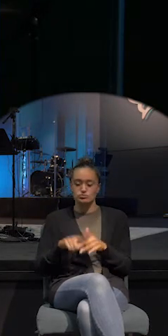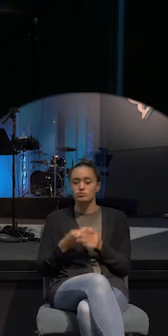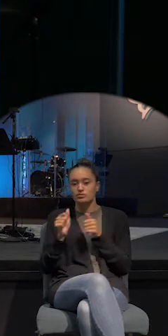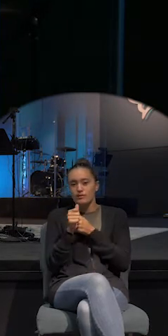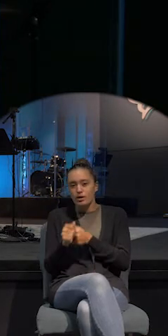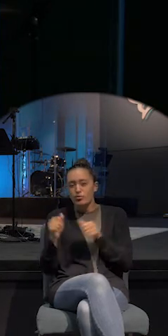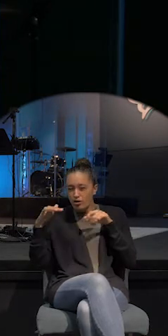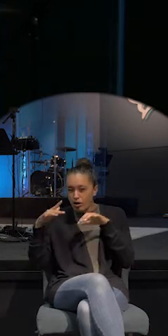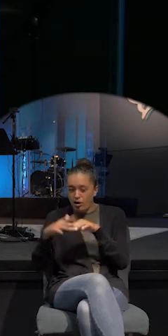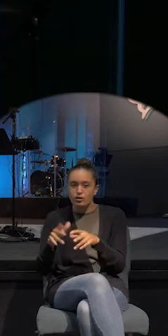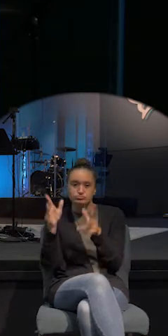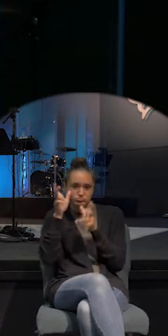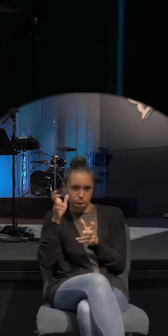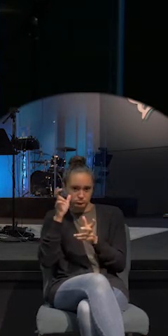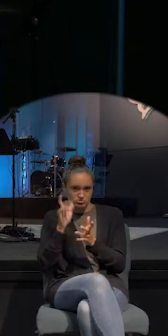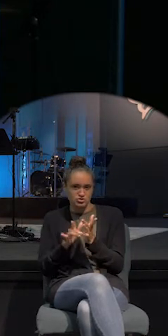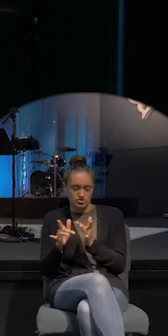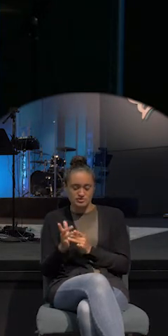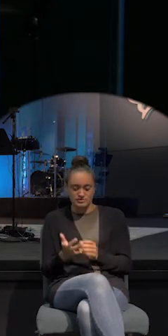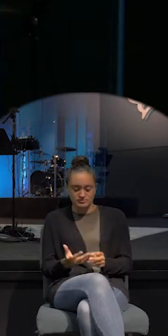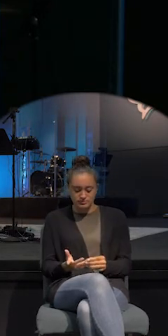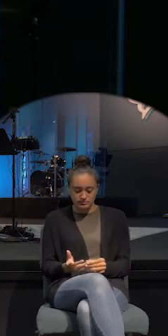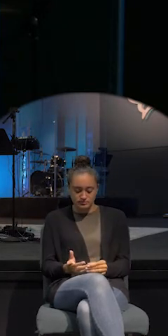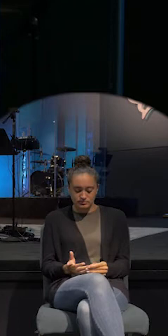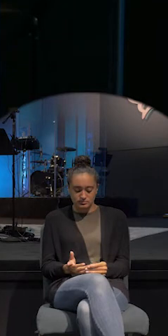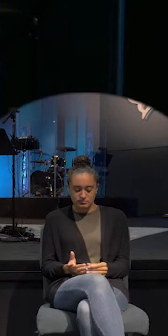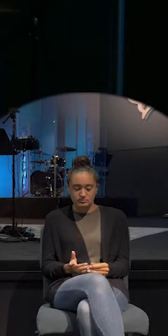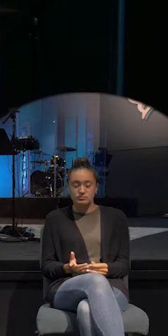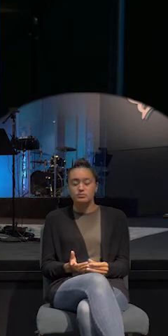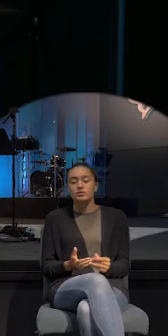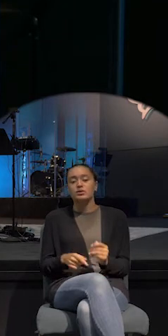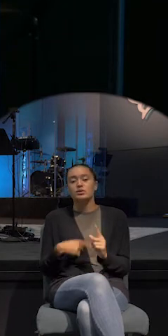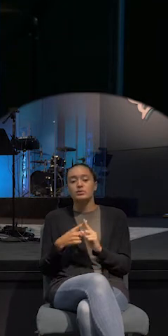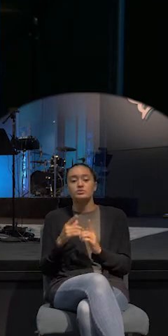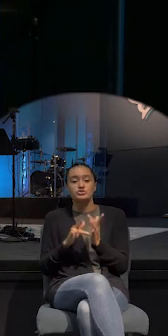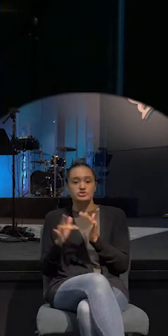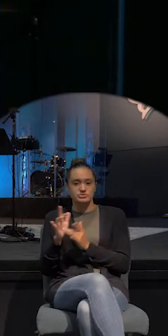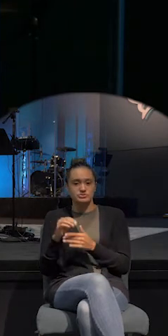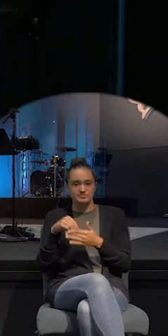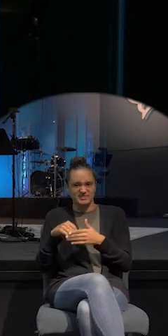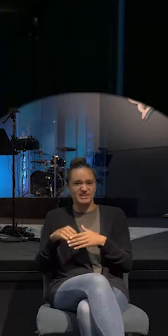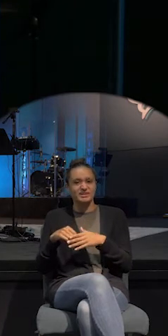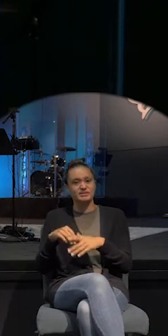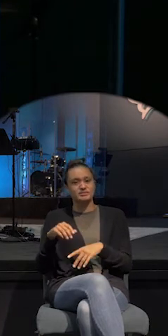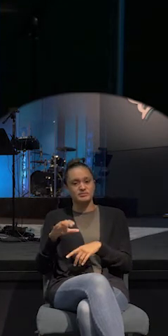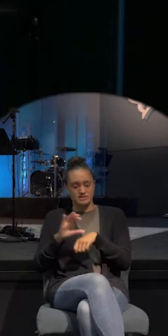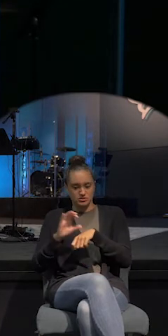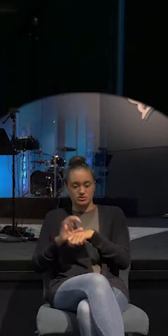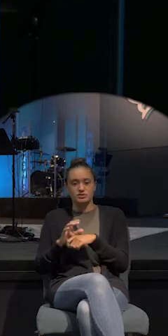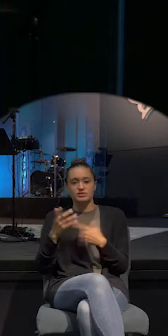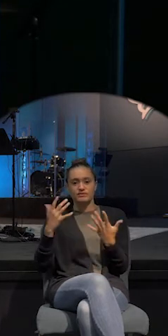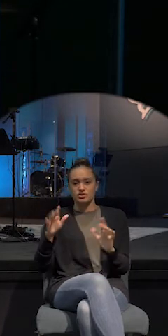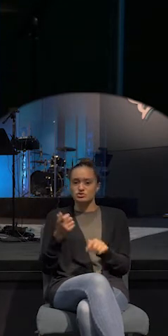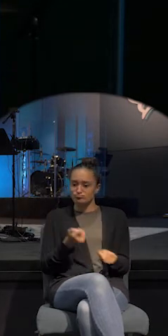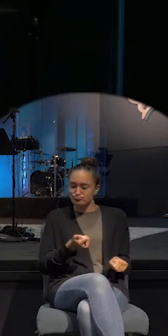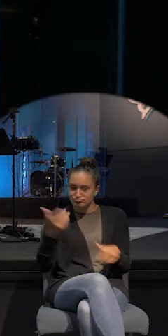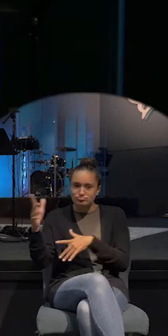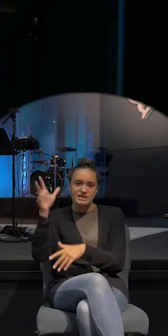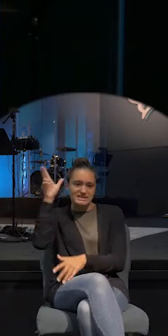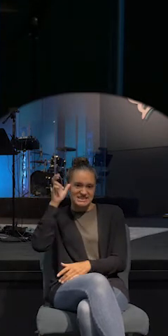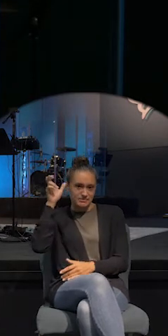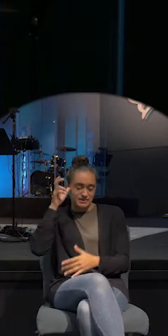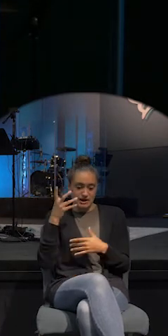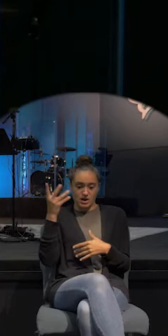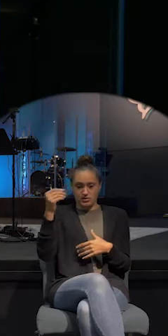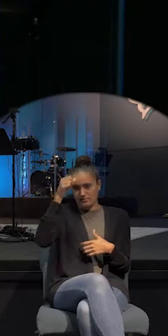are listening to him. When Jesus was in a synagogue, he had cast a demon out of a man, and the Bible